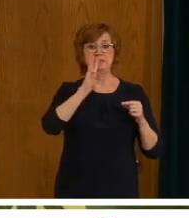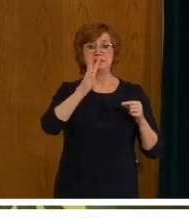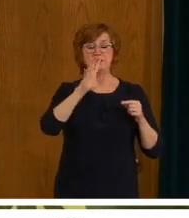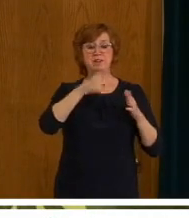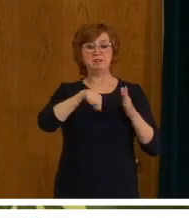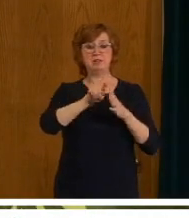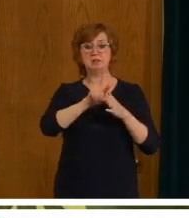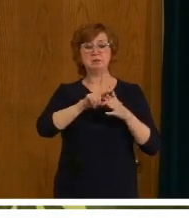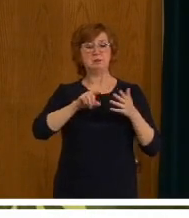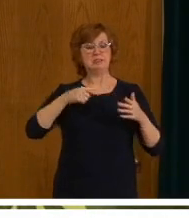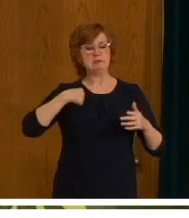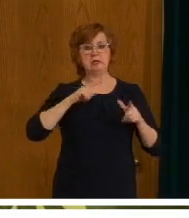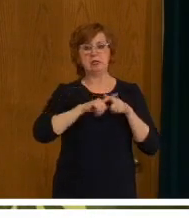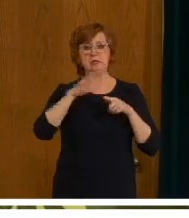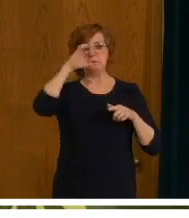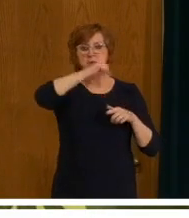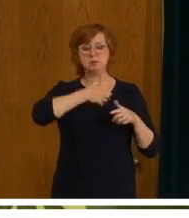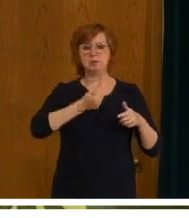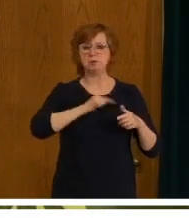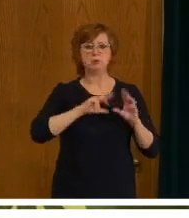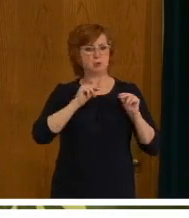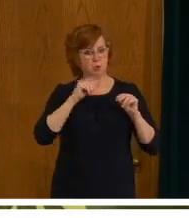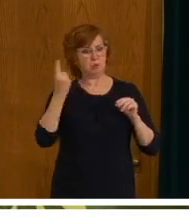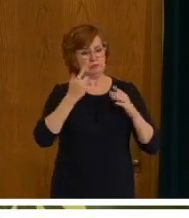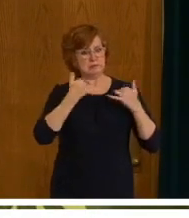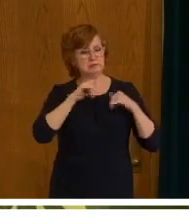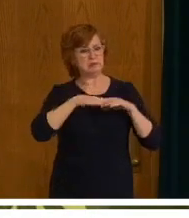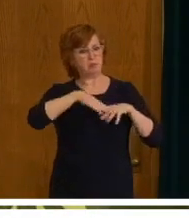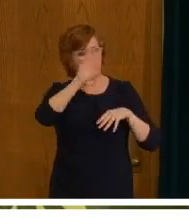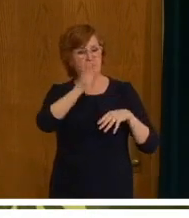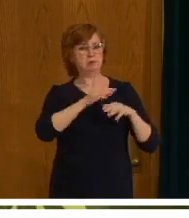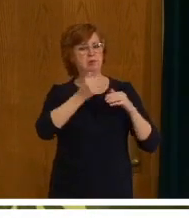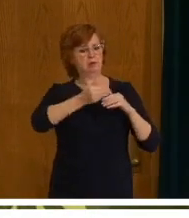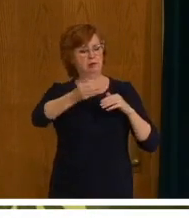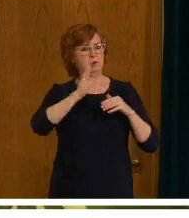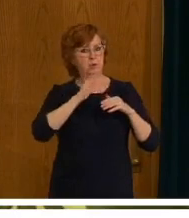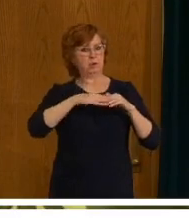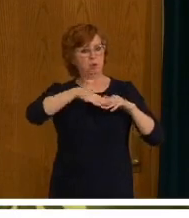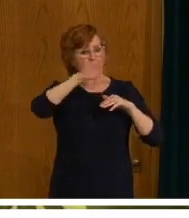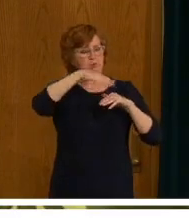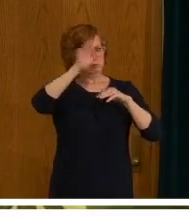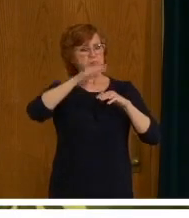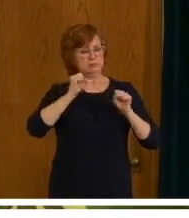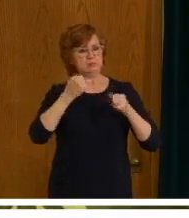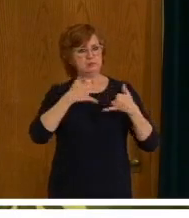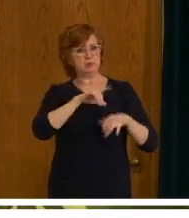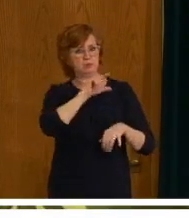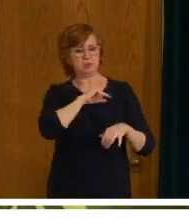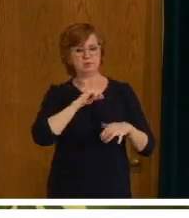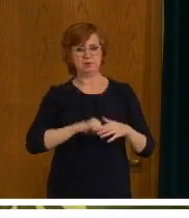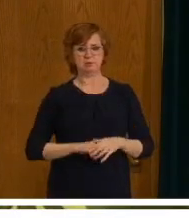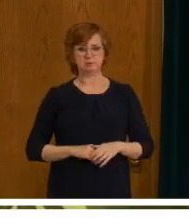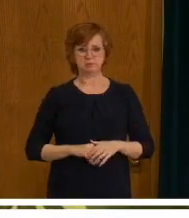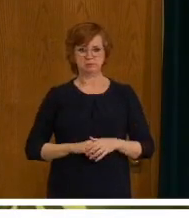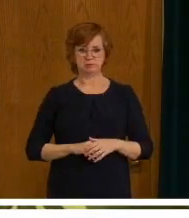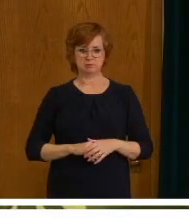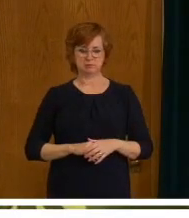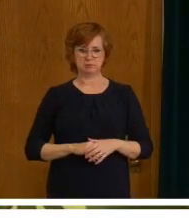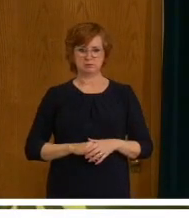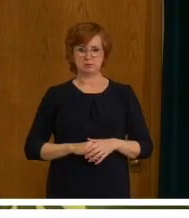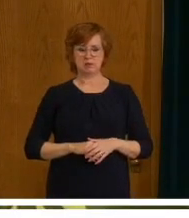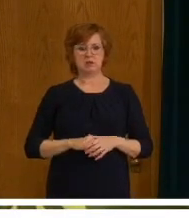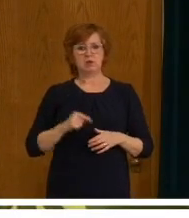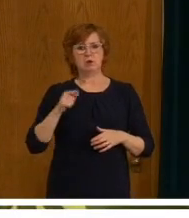3 weeks when they've been eligible for quite a period of time. In fact, 40 to 50,000 folks have come in and received their vaccine in that